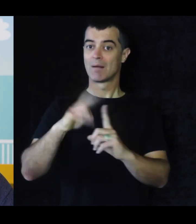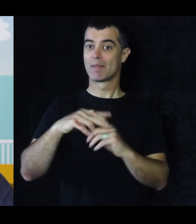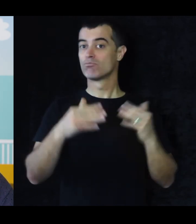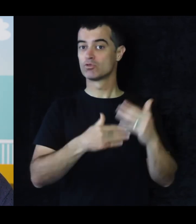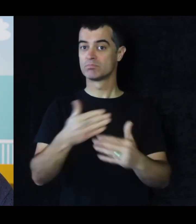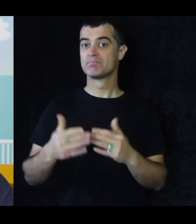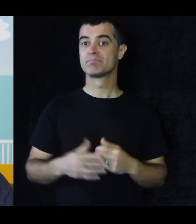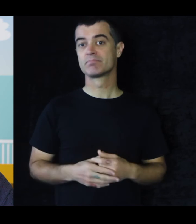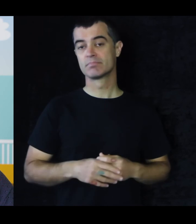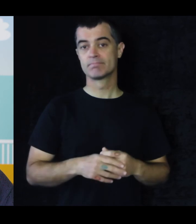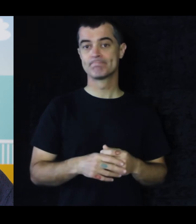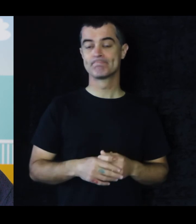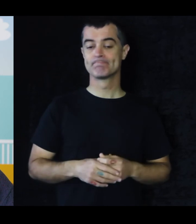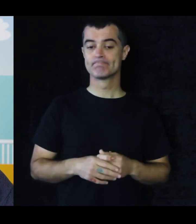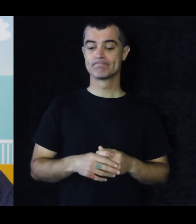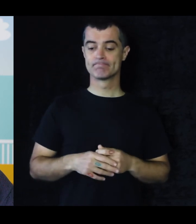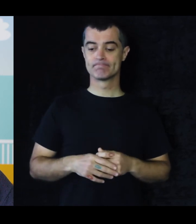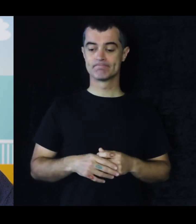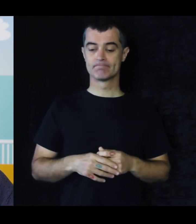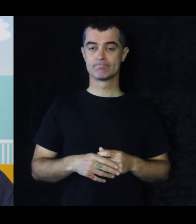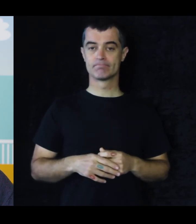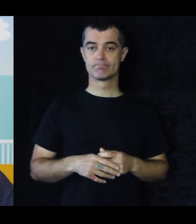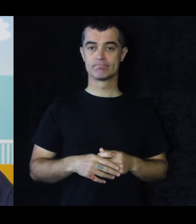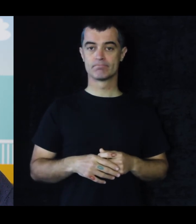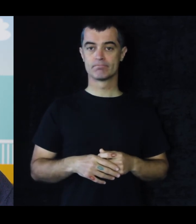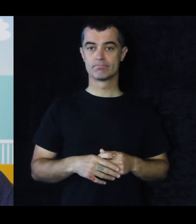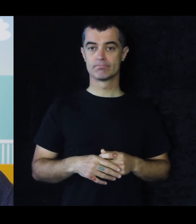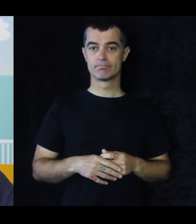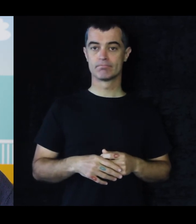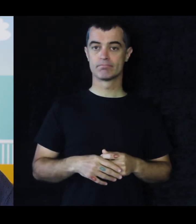application process. I